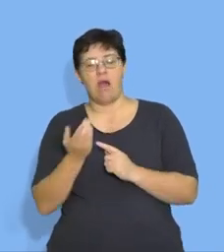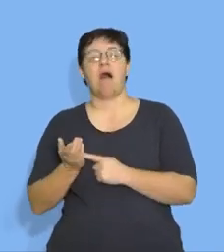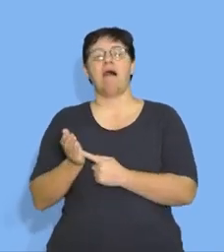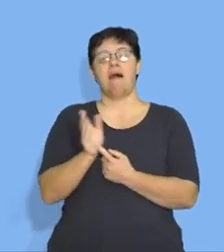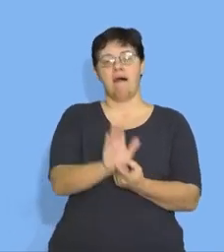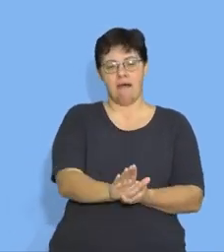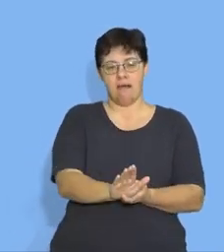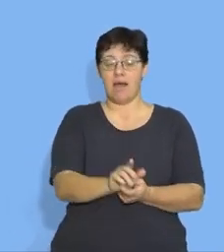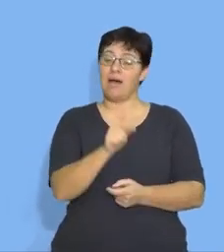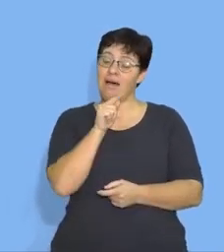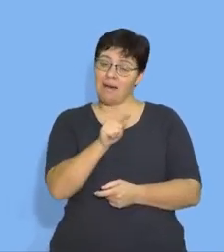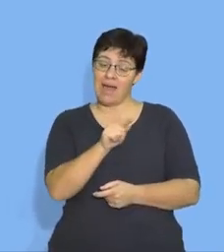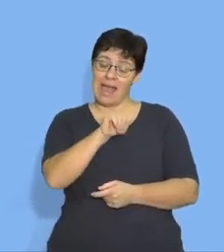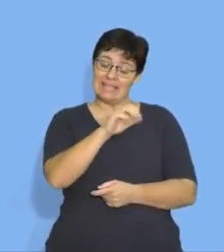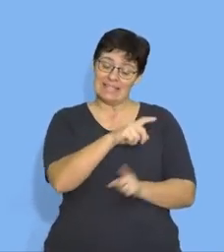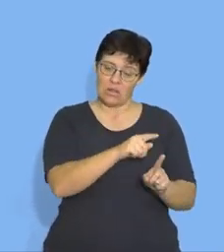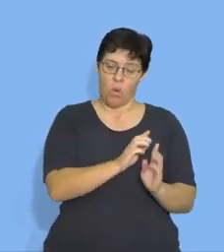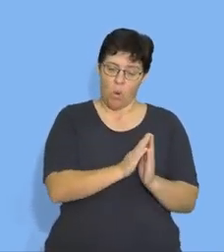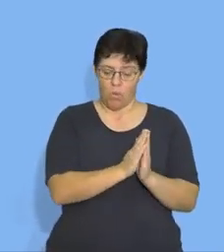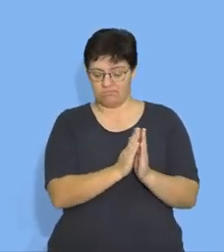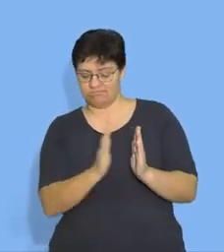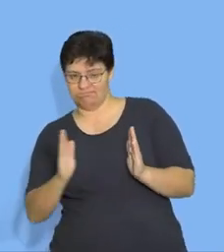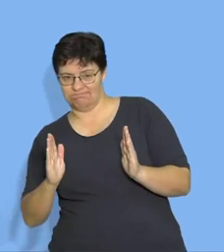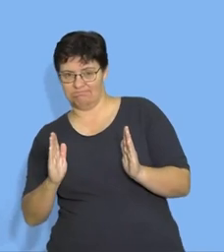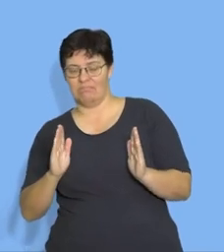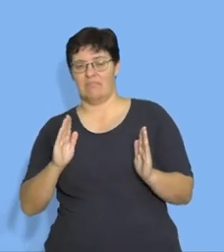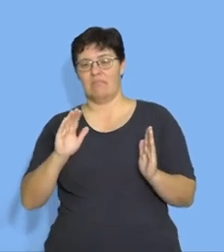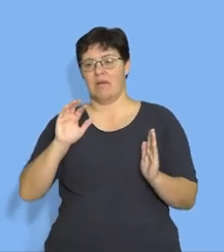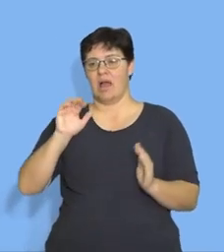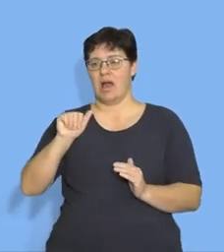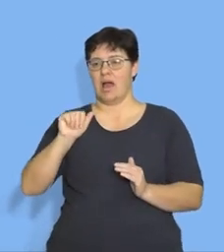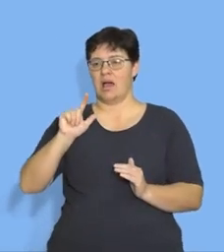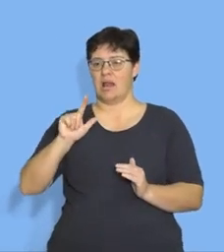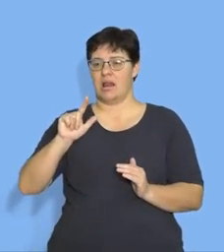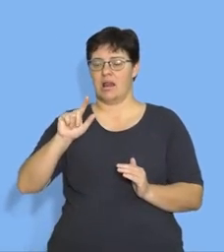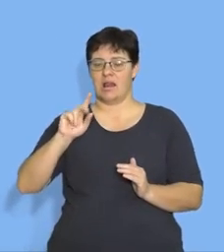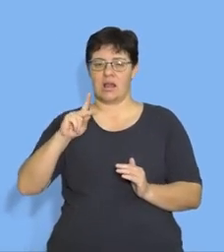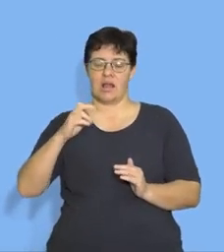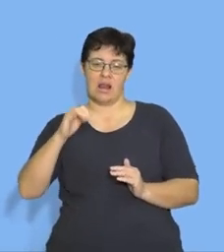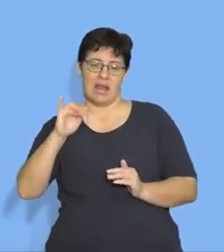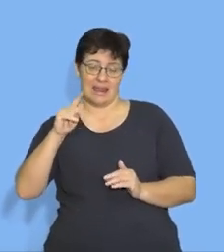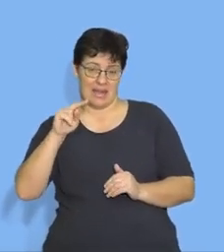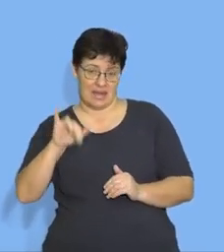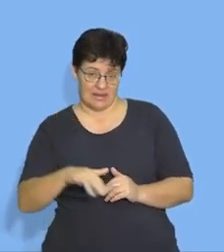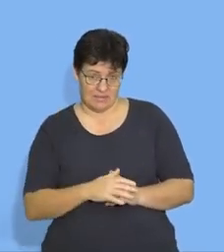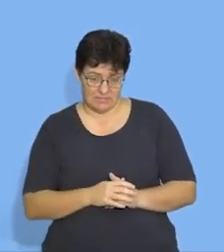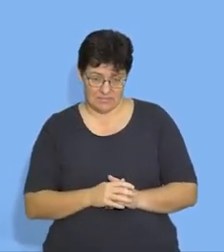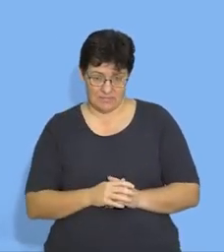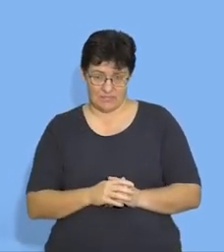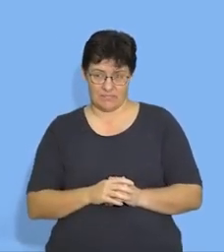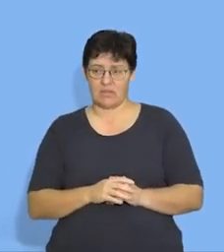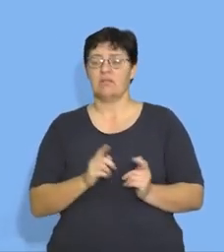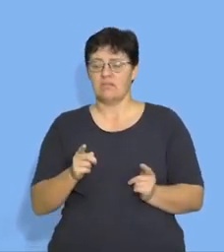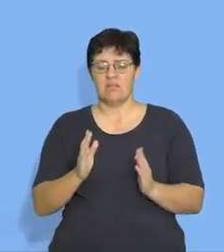of acidity or alkalinity of a substance. So if we talk of the scale, we're looking at something